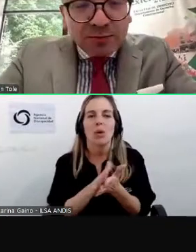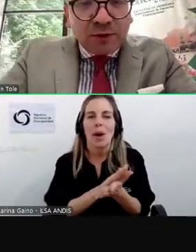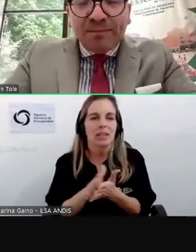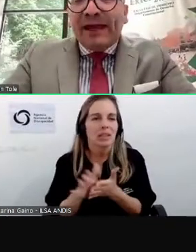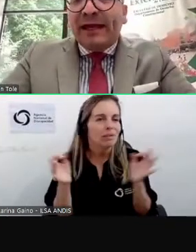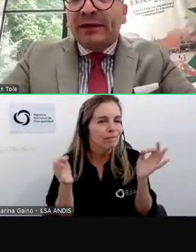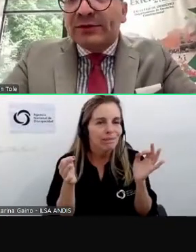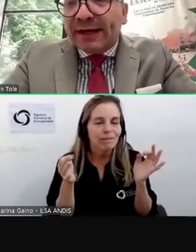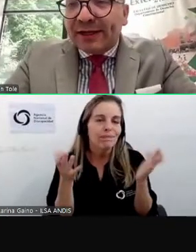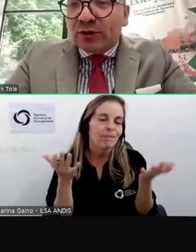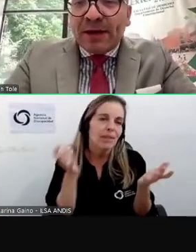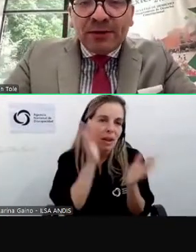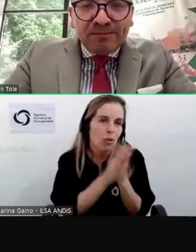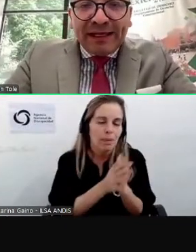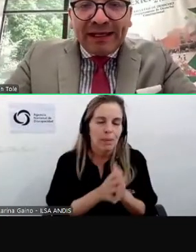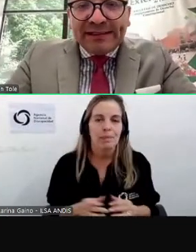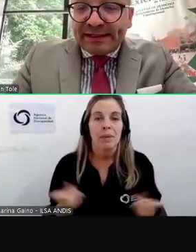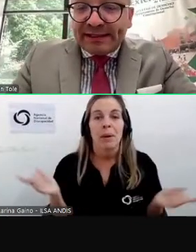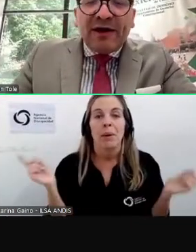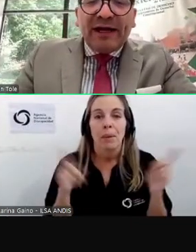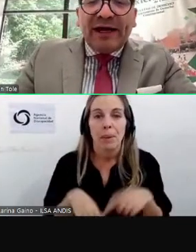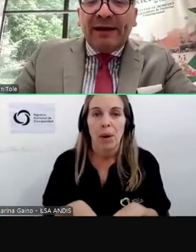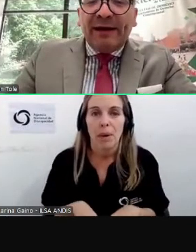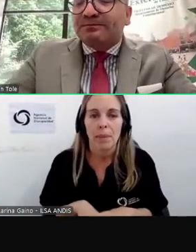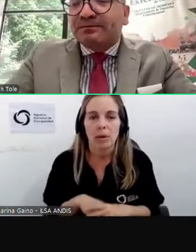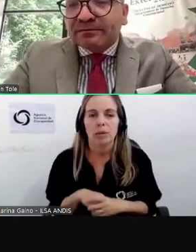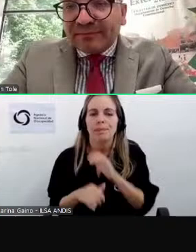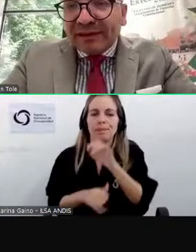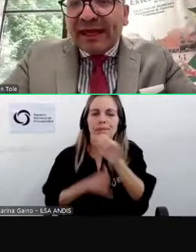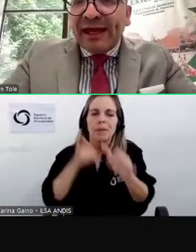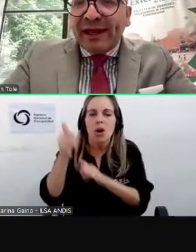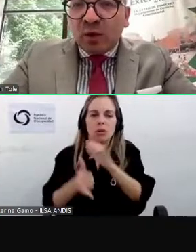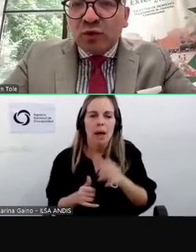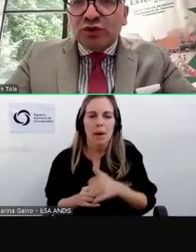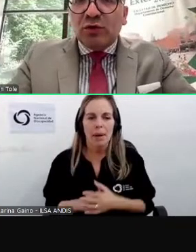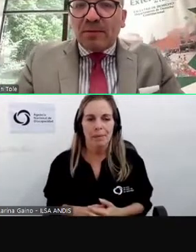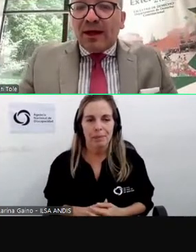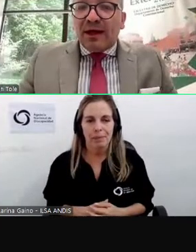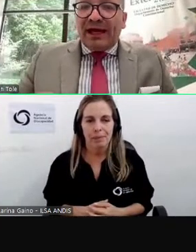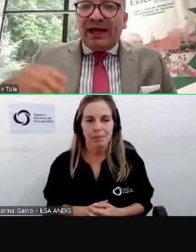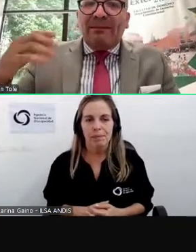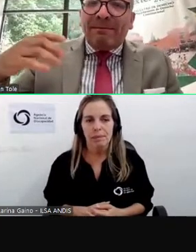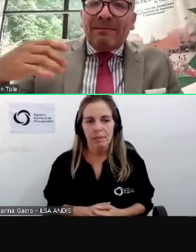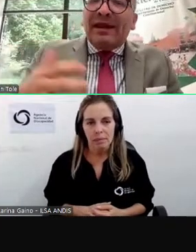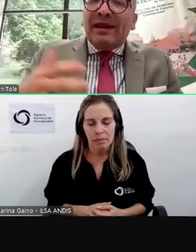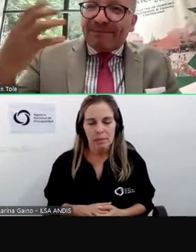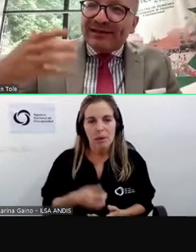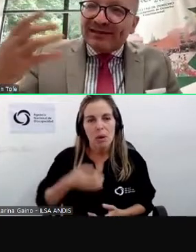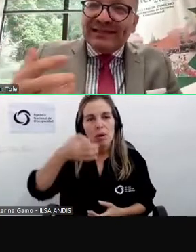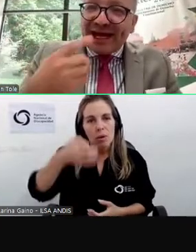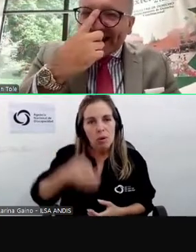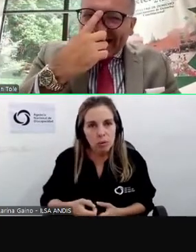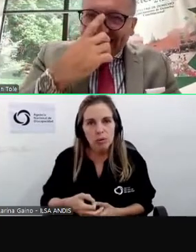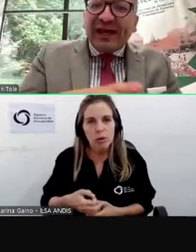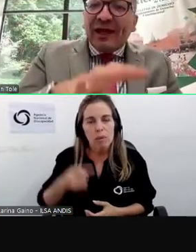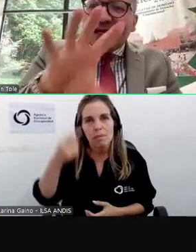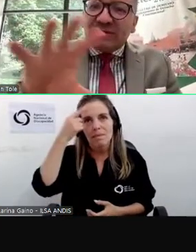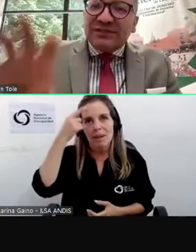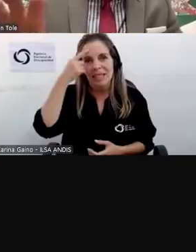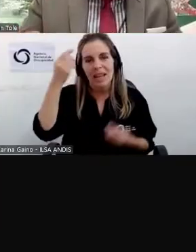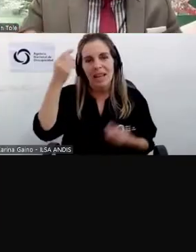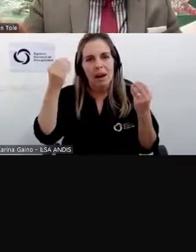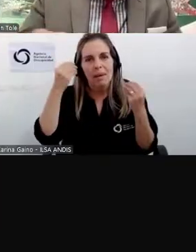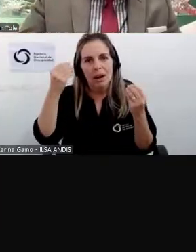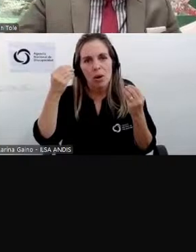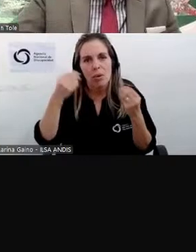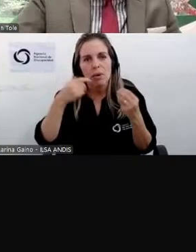not guaranteed as a basic service of utility. Well, resuming with our topic, I was pointing out that we